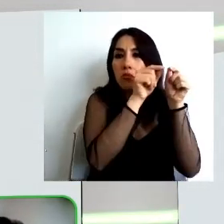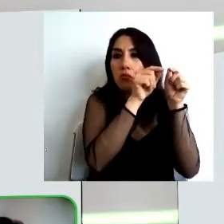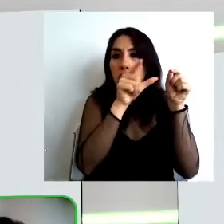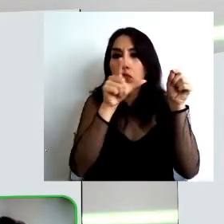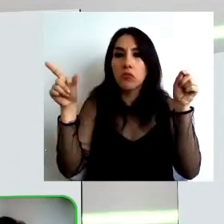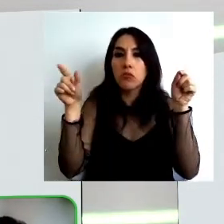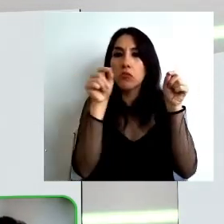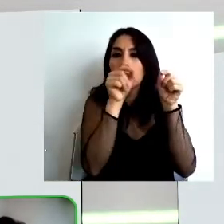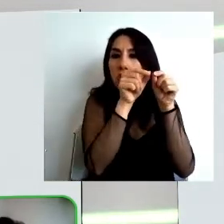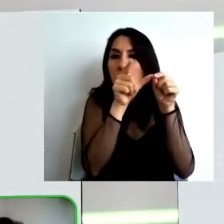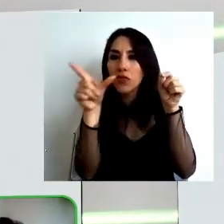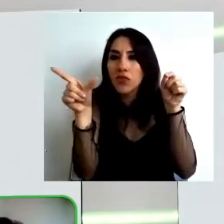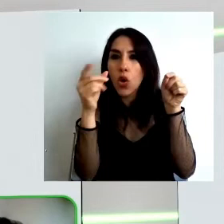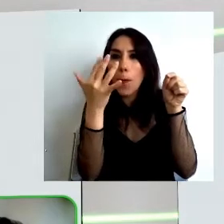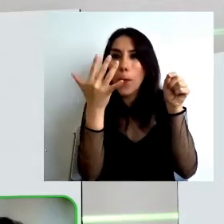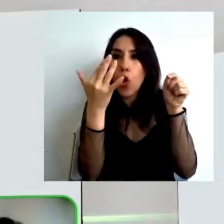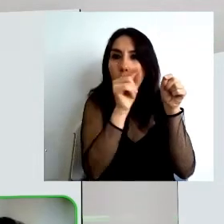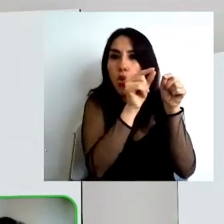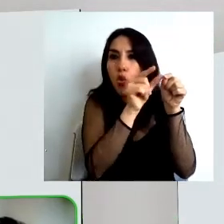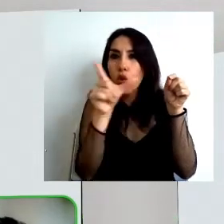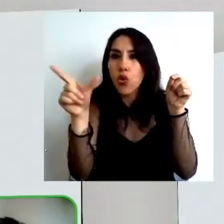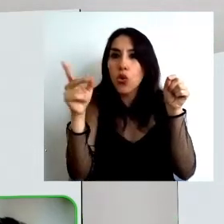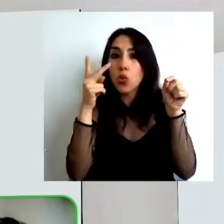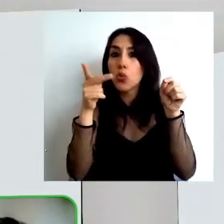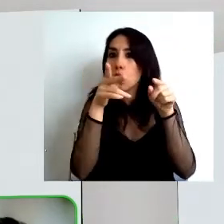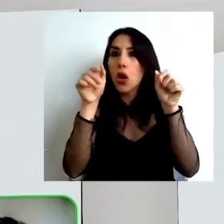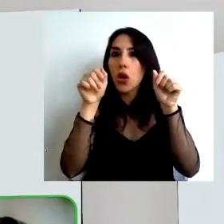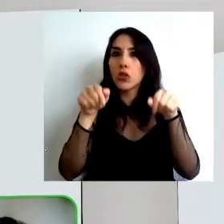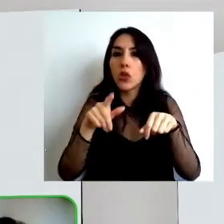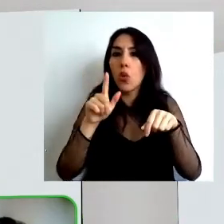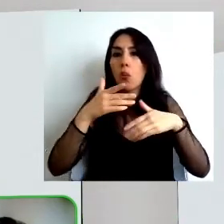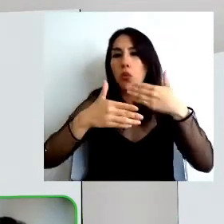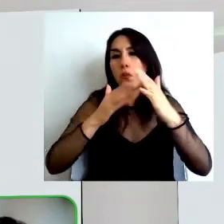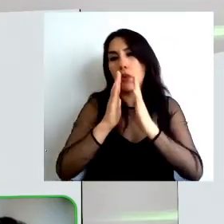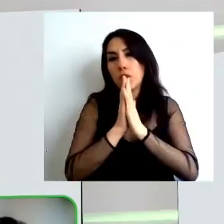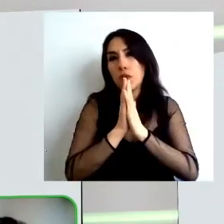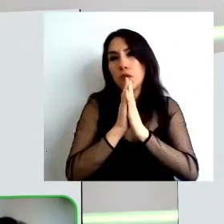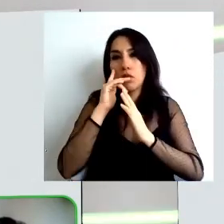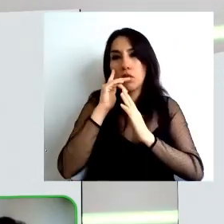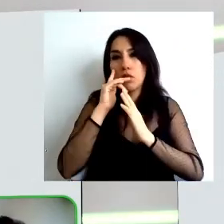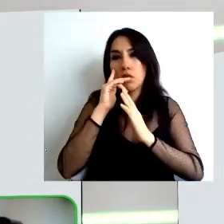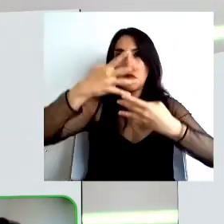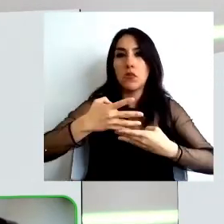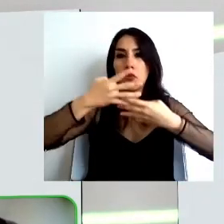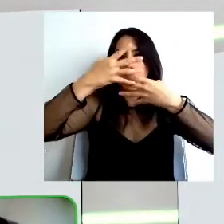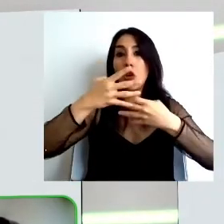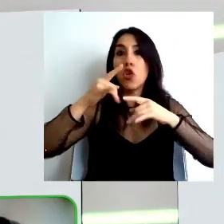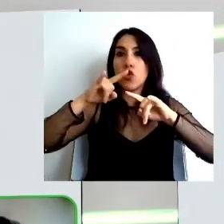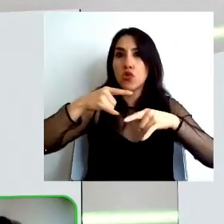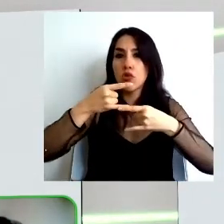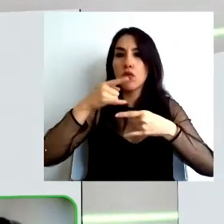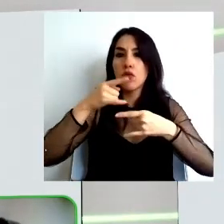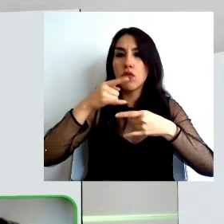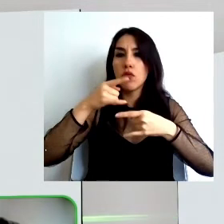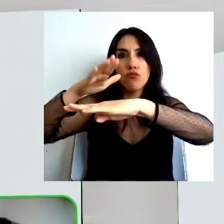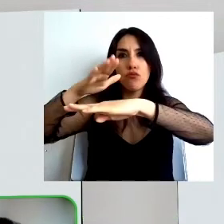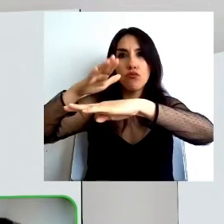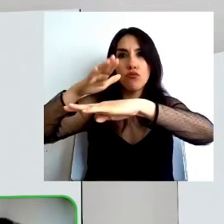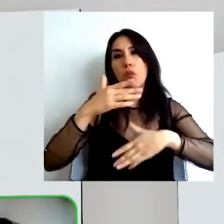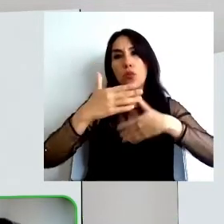chat, in the Zoom chat as well. Yes, we have public institution representation. Oh, now it's coming. Great, thank you.